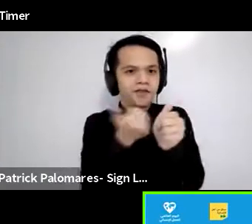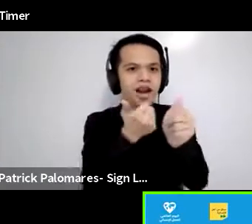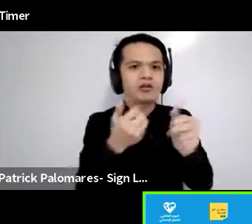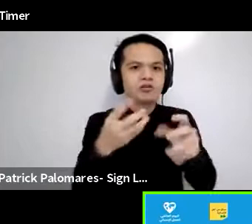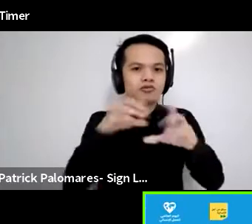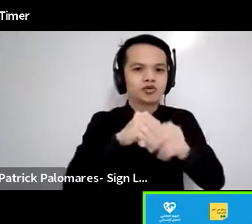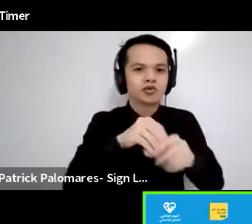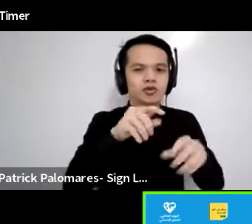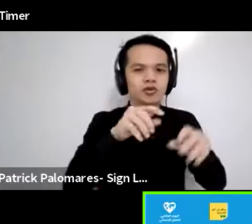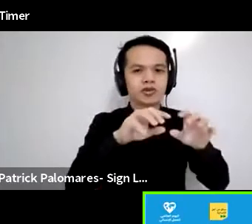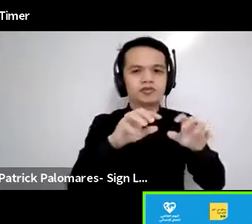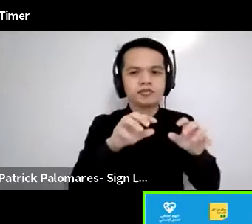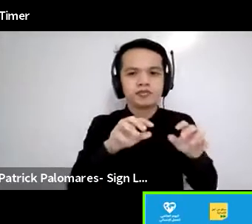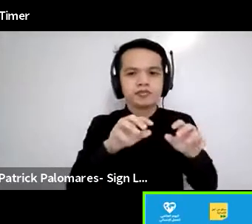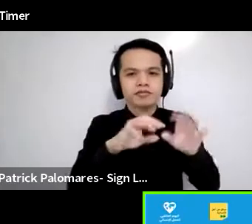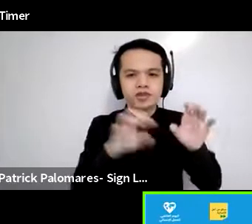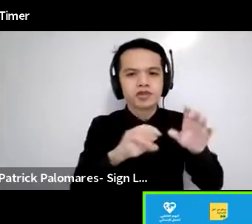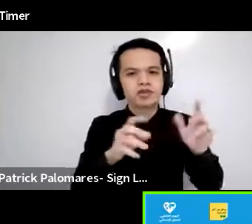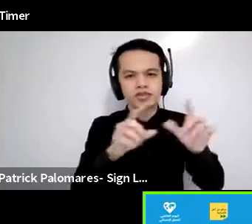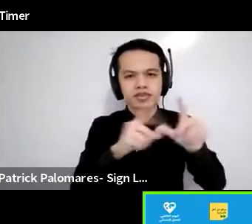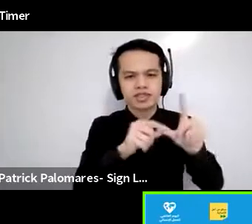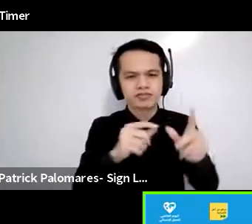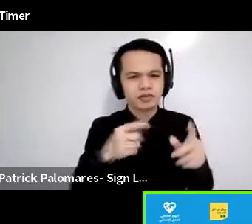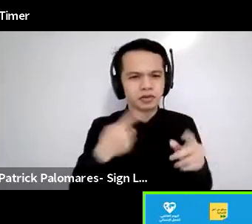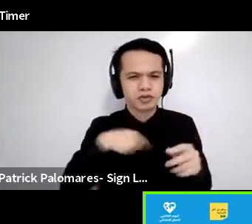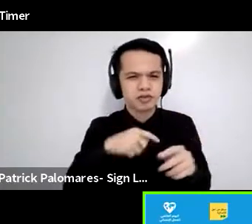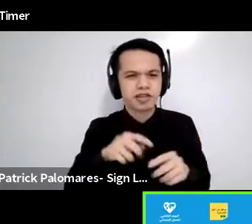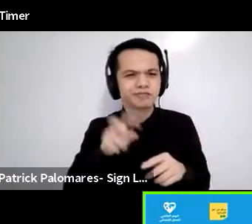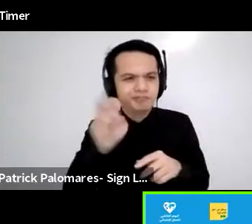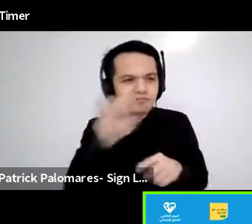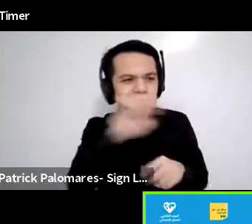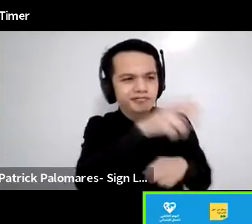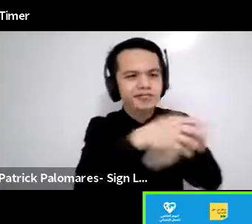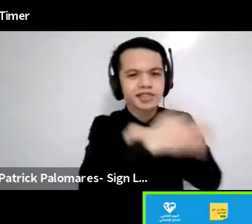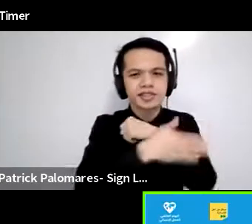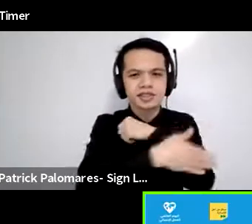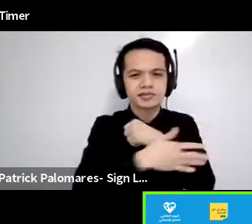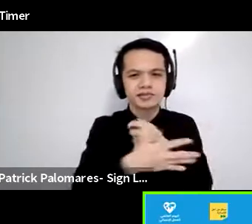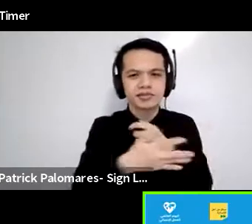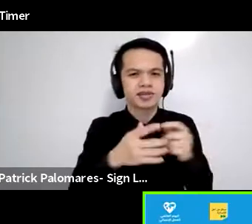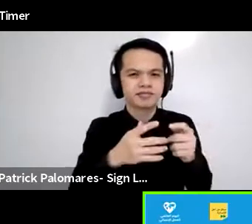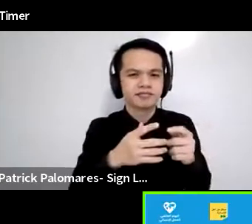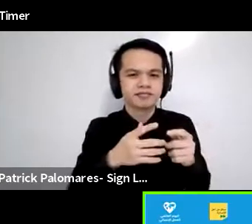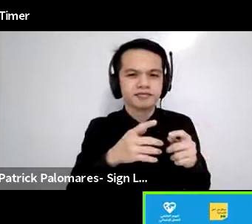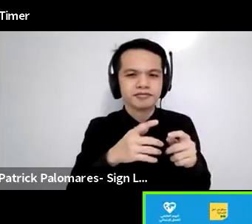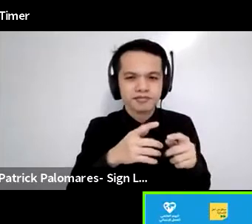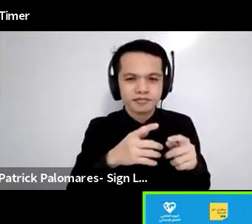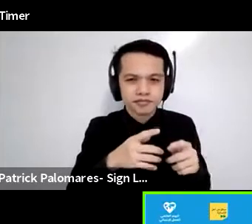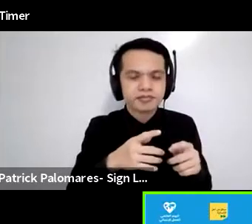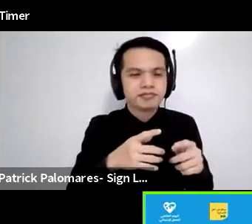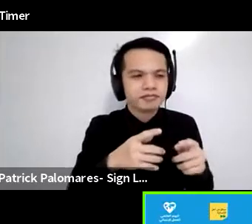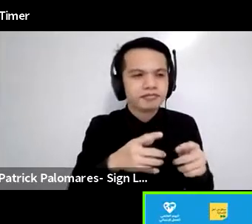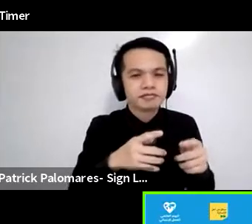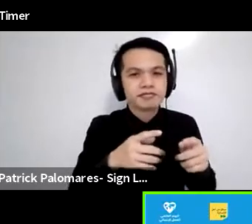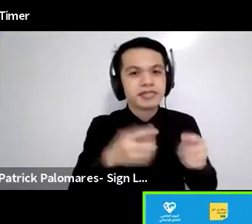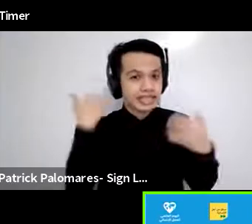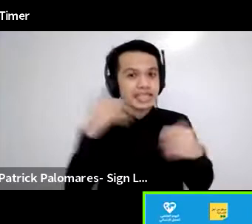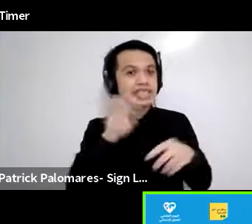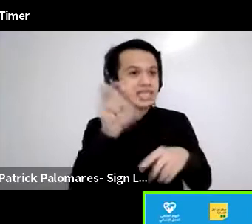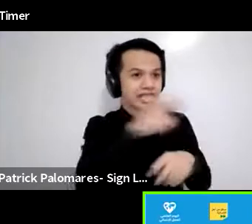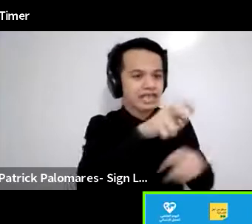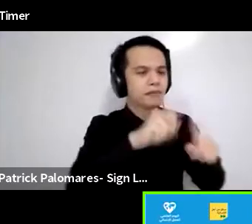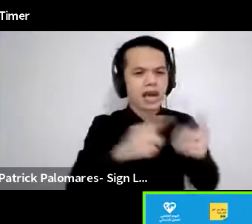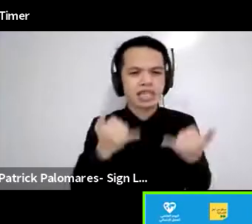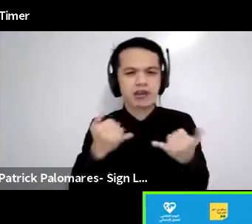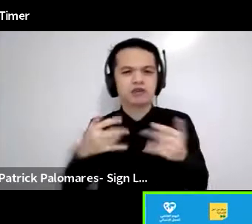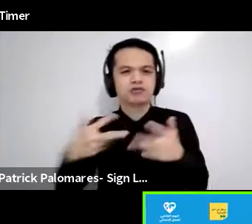easier. And we used to go around the country teaching these courses. So we stopped doing that and we launched this platform. We also launched a number of